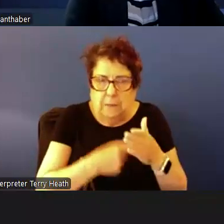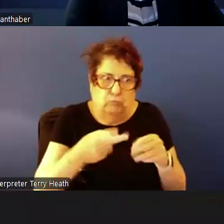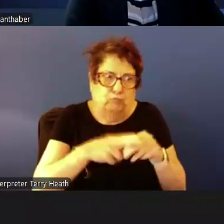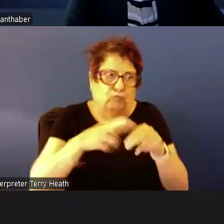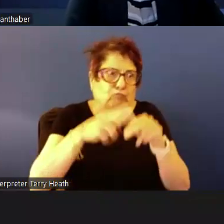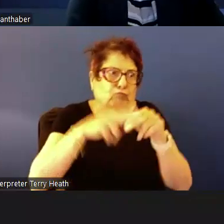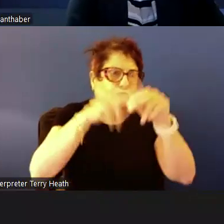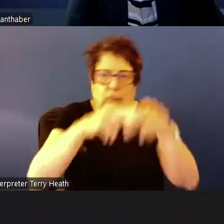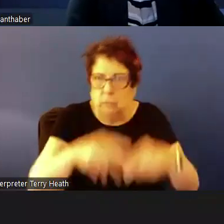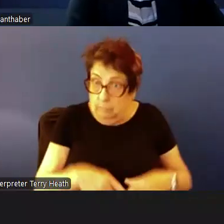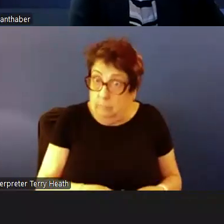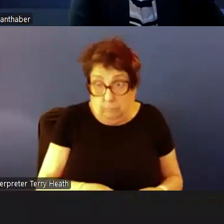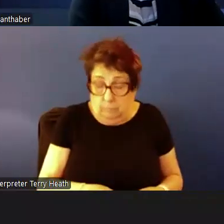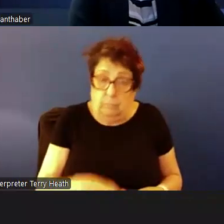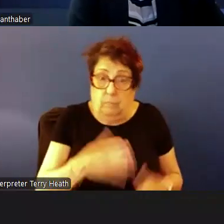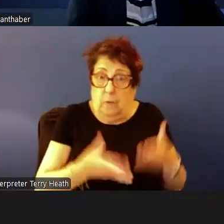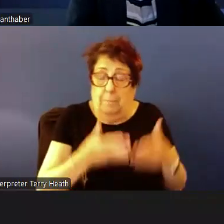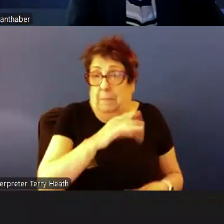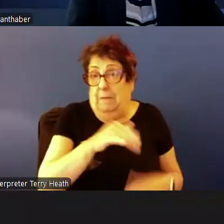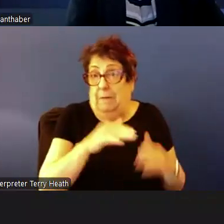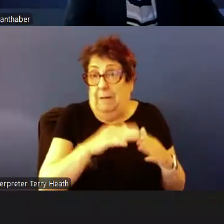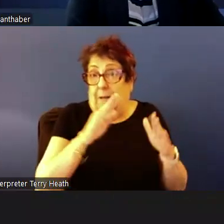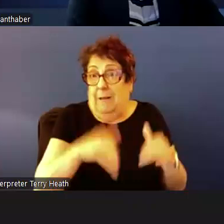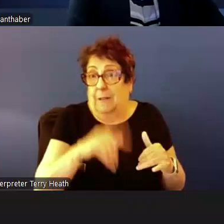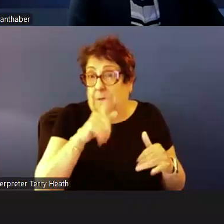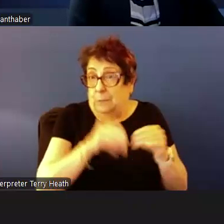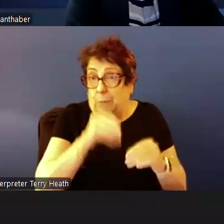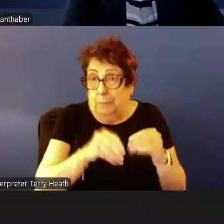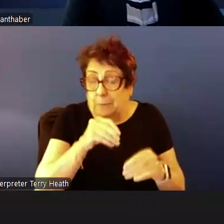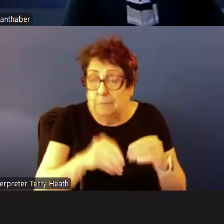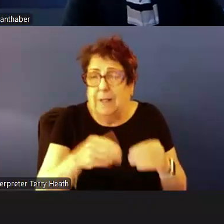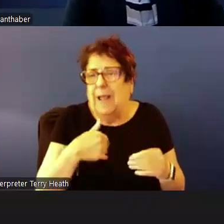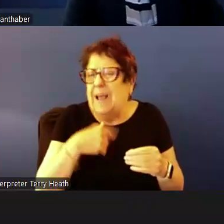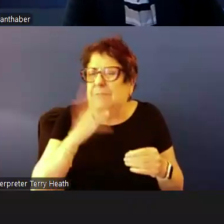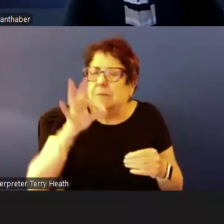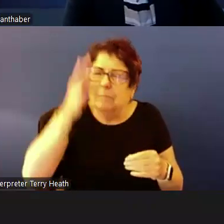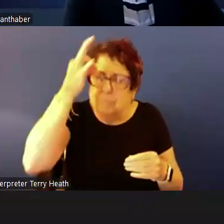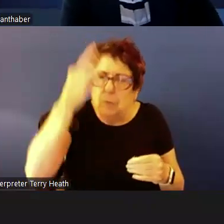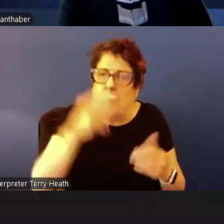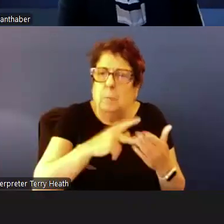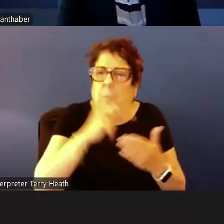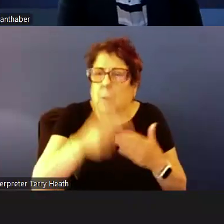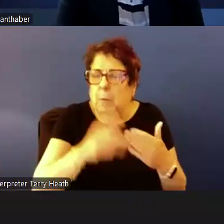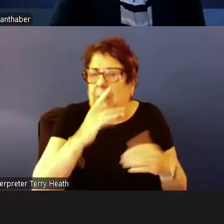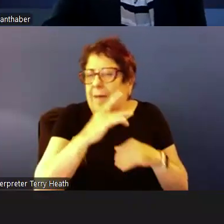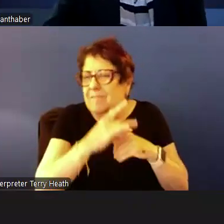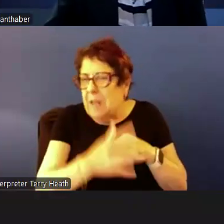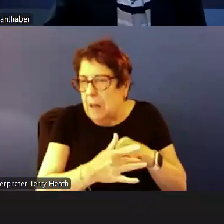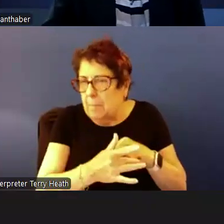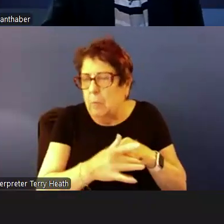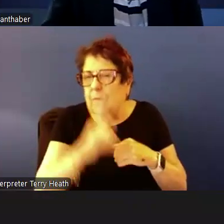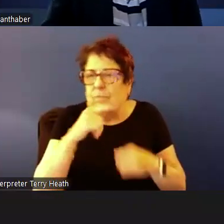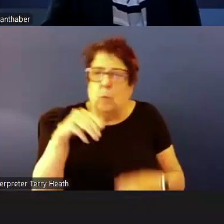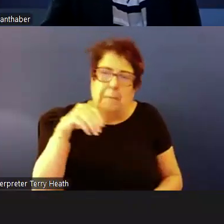and the house might need repairs. There are some federal programs that are available to help pay with